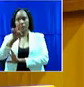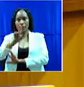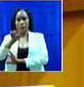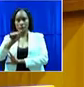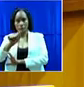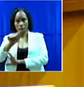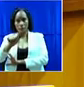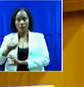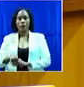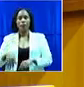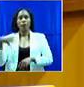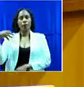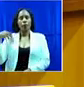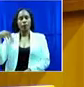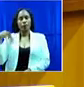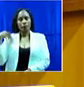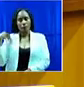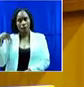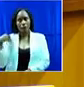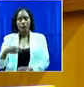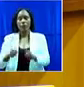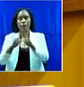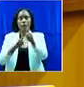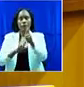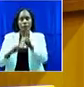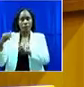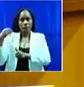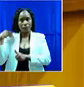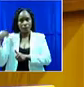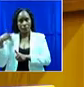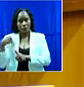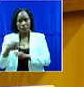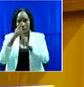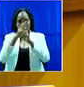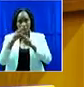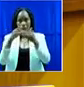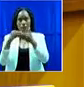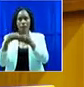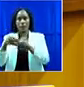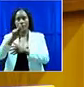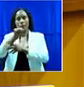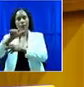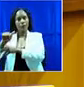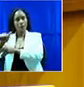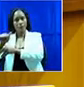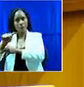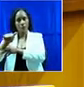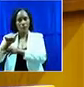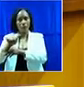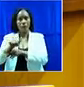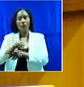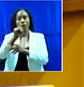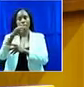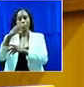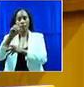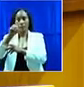ministers, deputy ministers, honorable members of the National Assembly, and the NCOP,